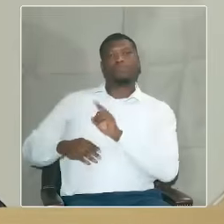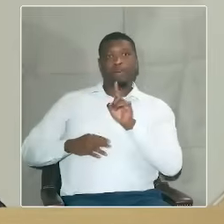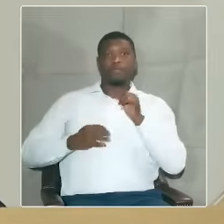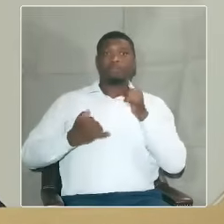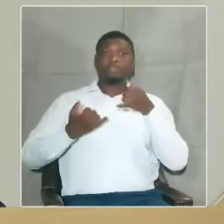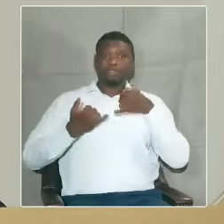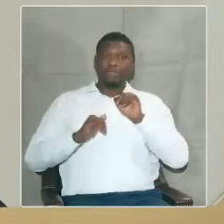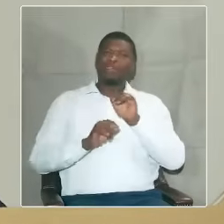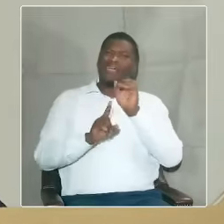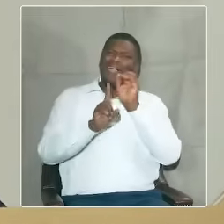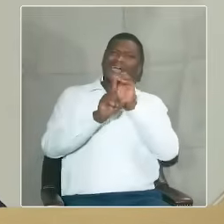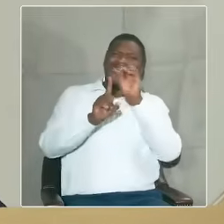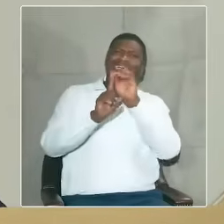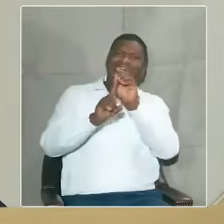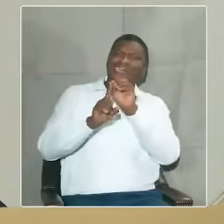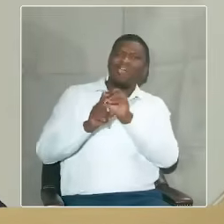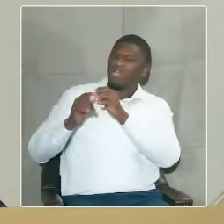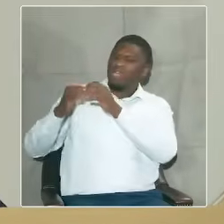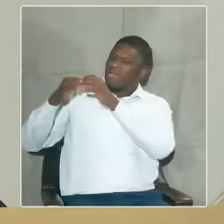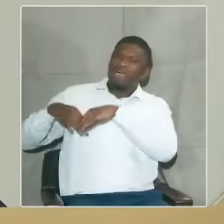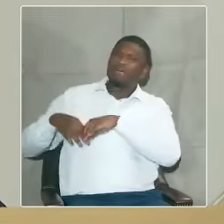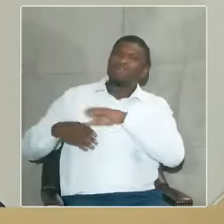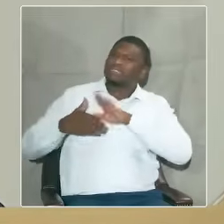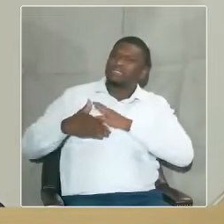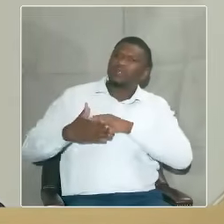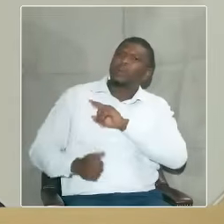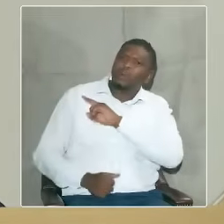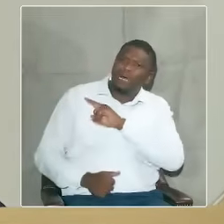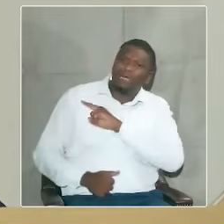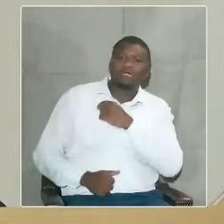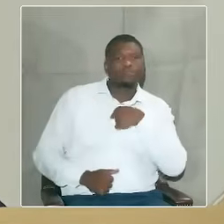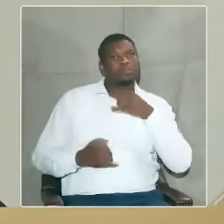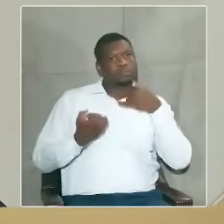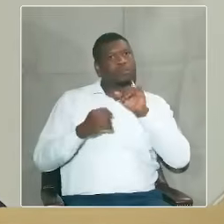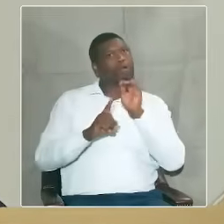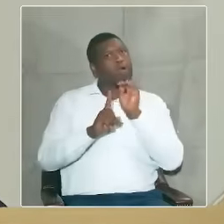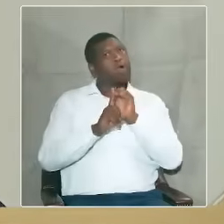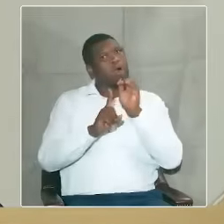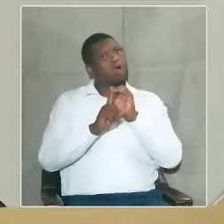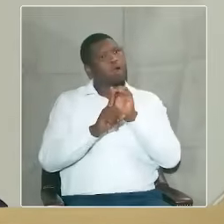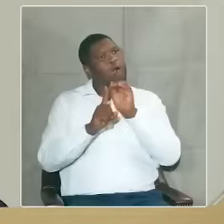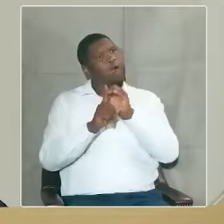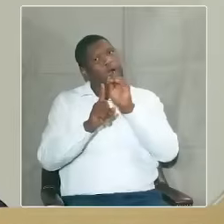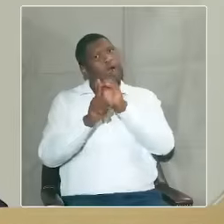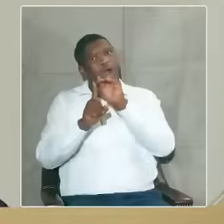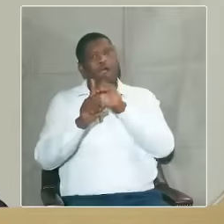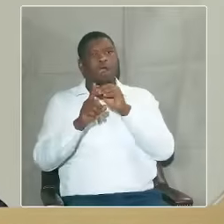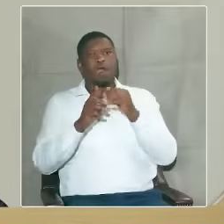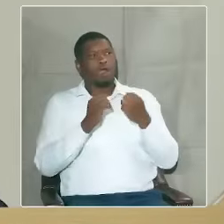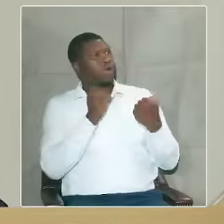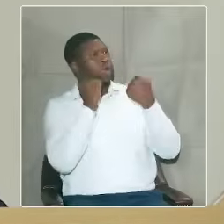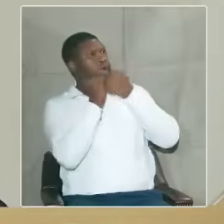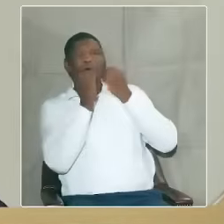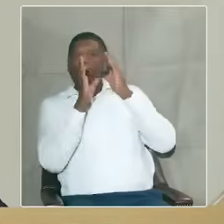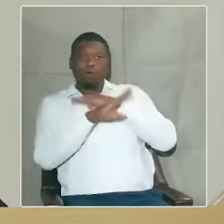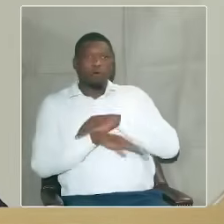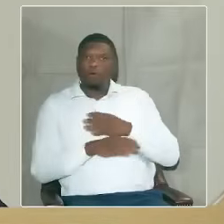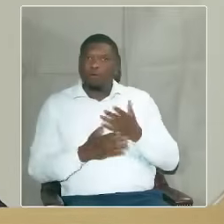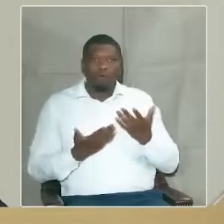I'm seeking answers. Why is this team being established? And I've got no other assistance where to go